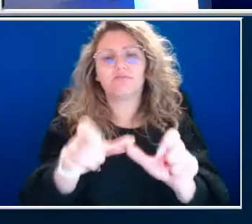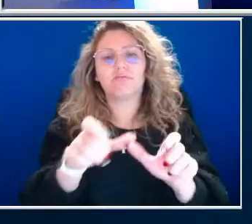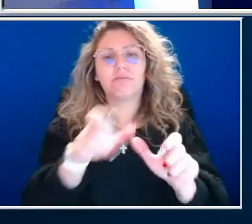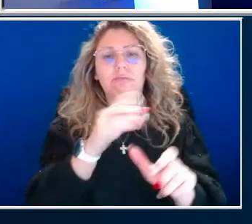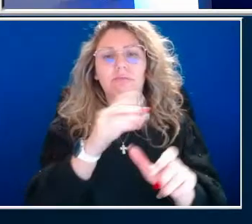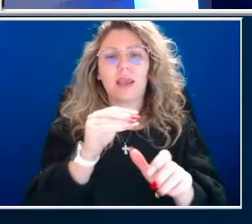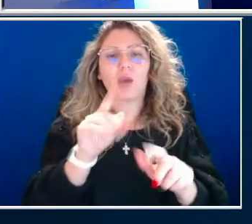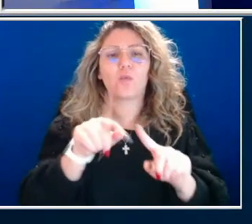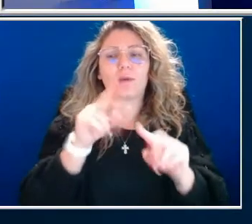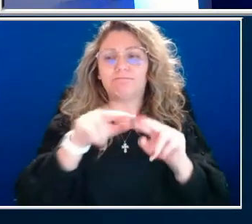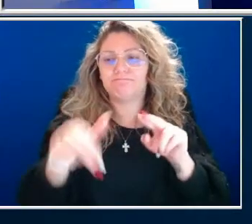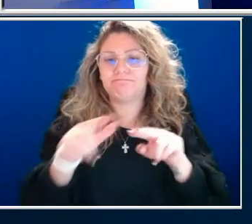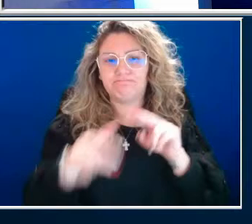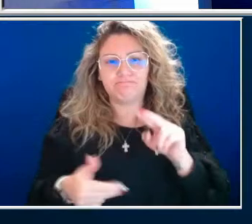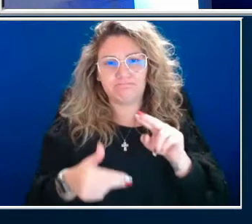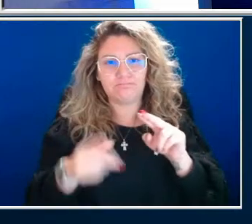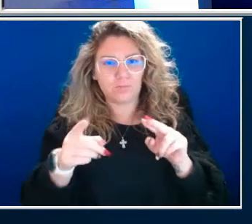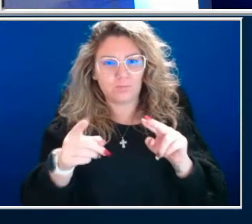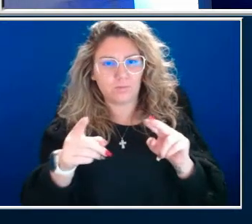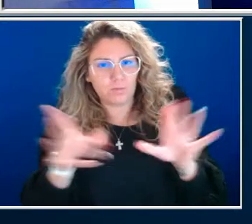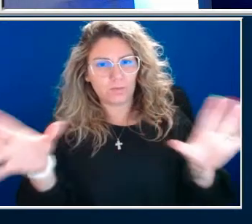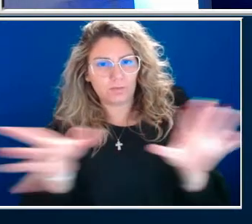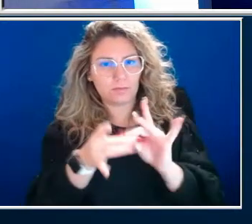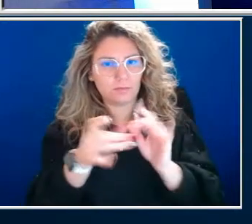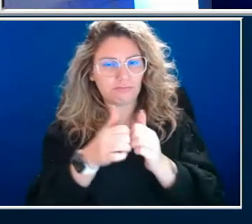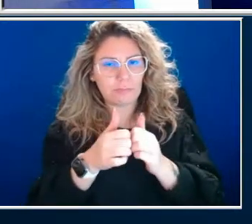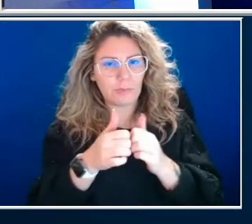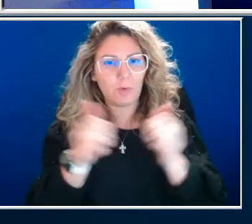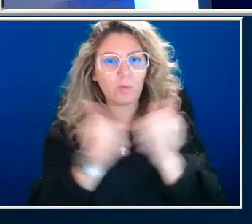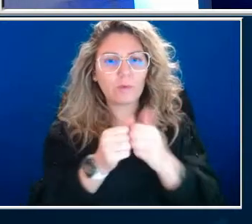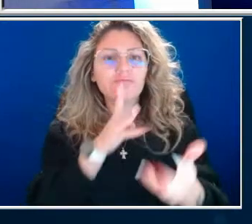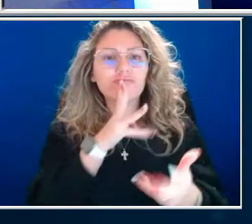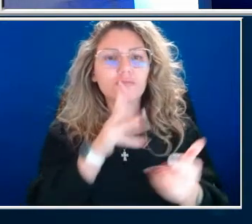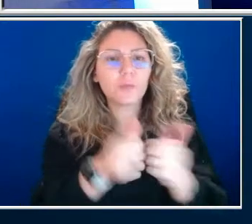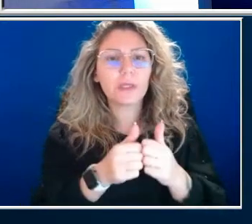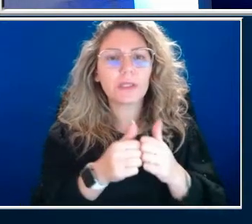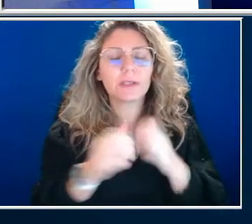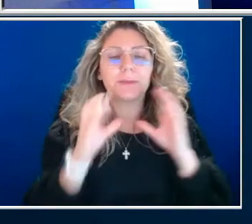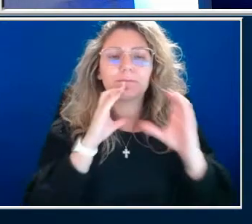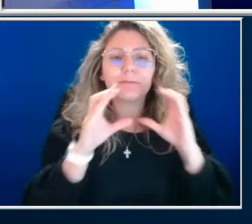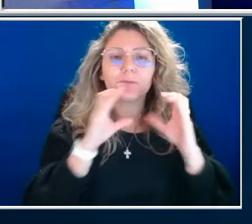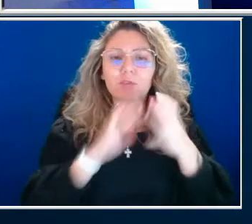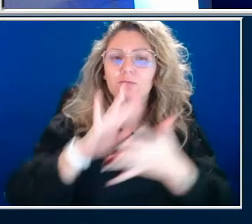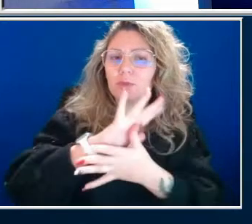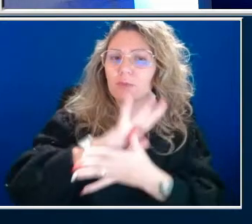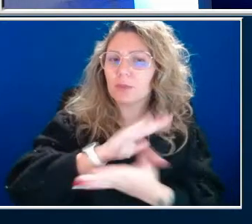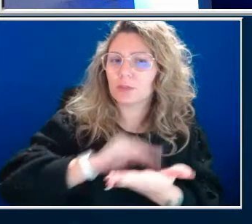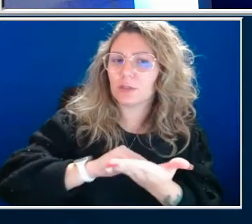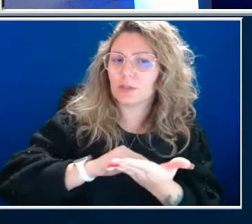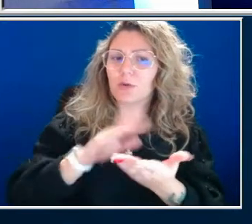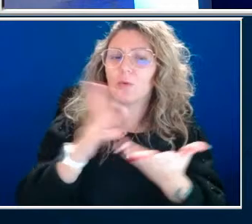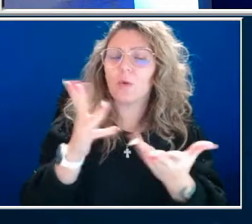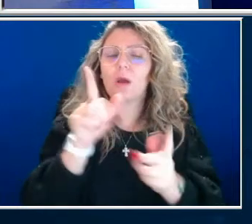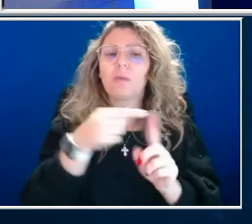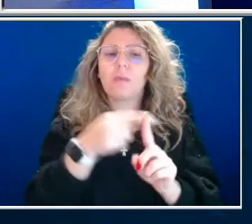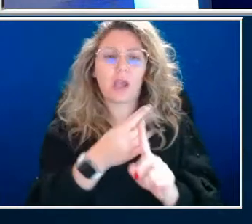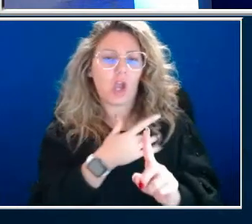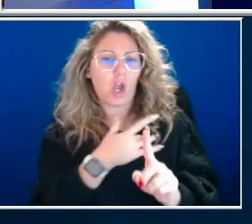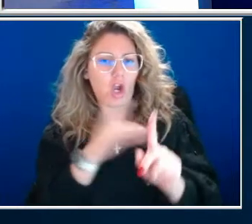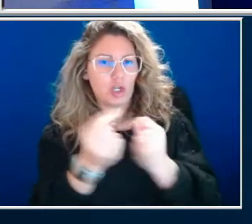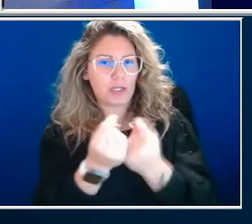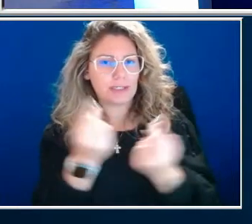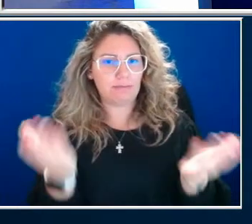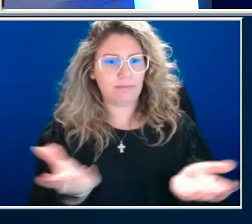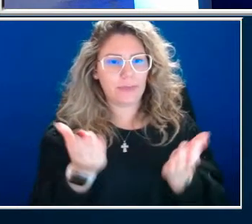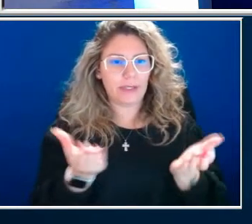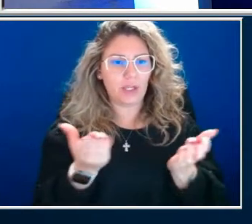you talked about collaborating with and talking with, communicating with primary care doctors. What about our heart team here?